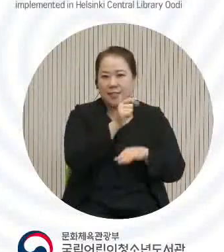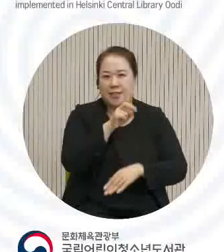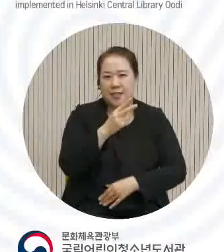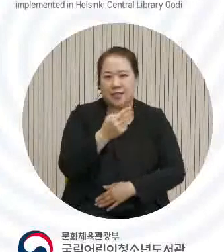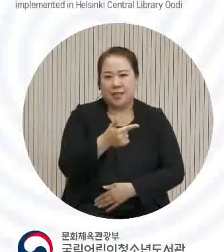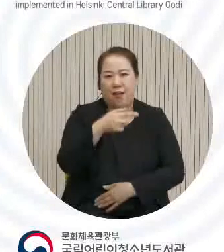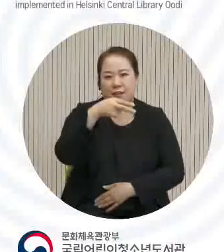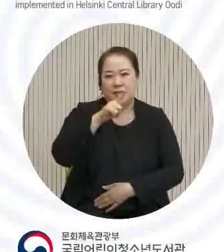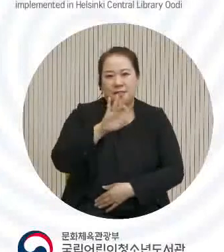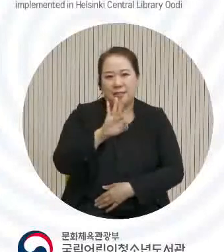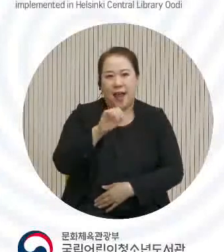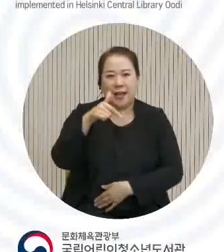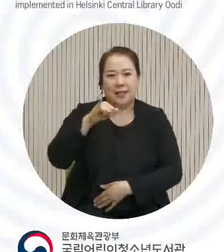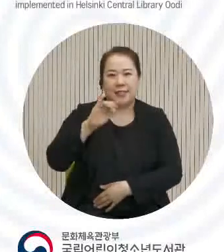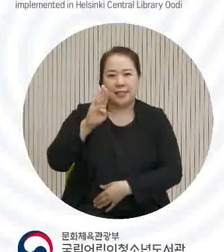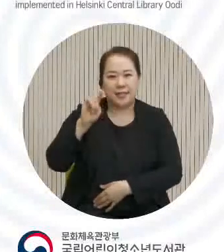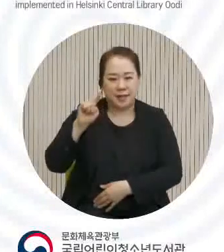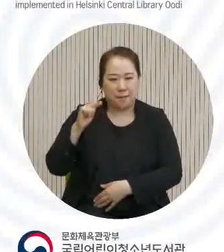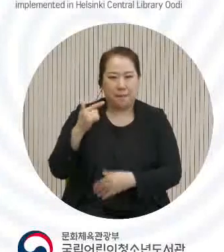science.